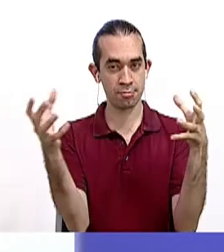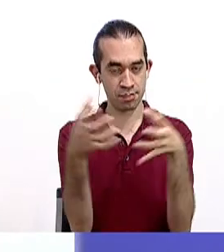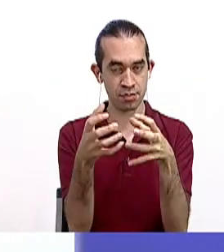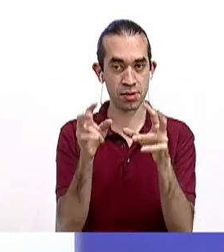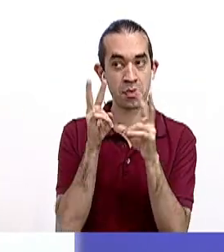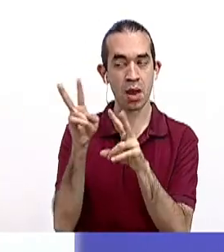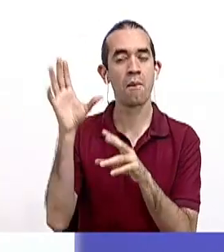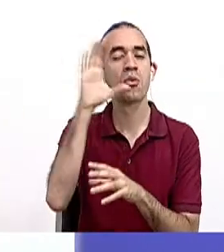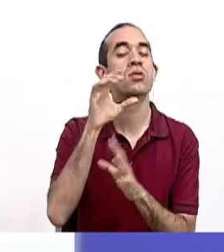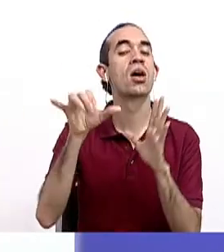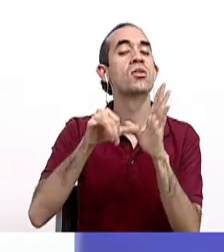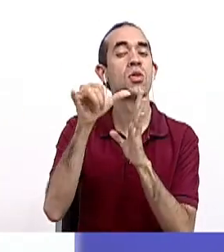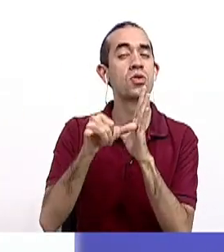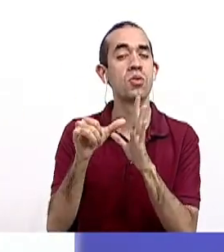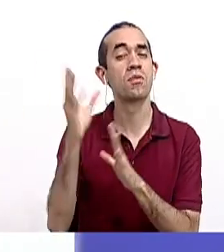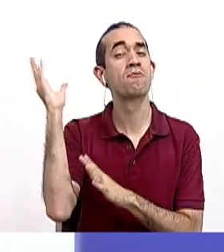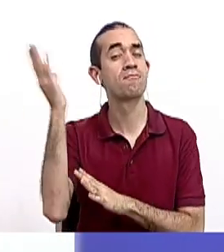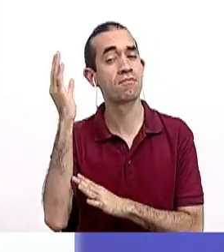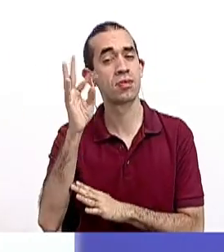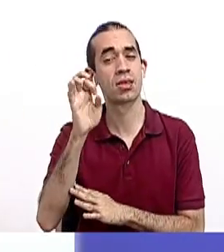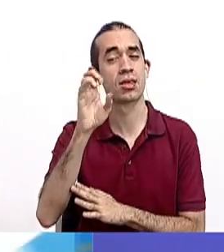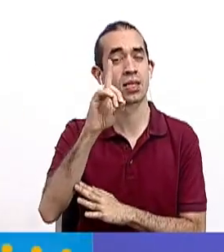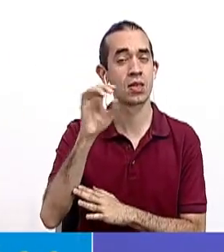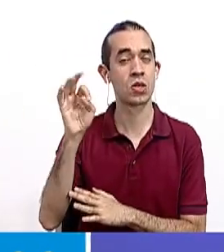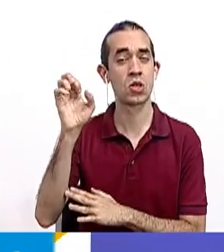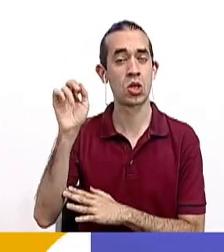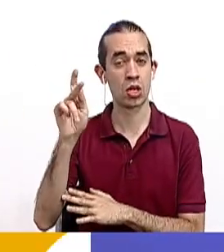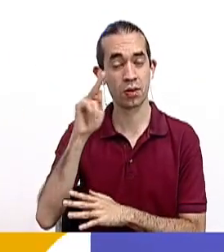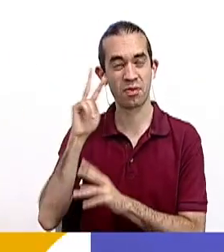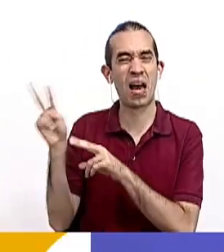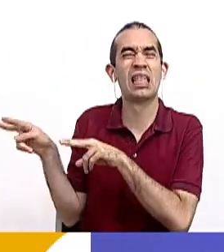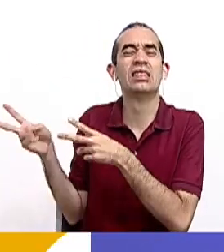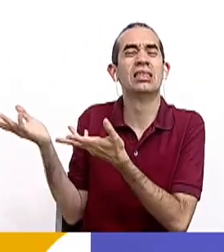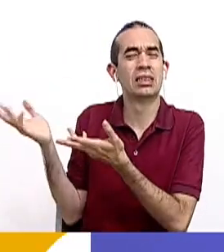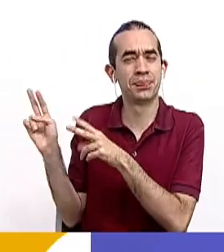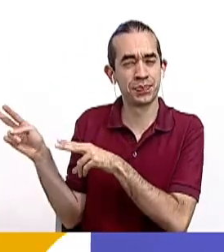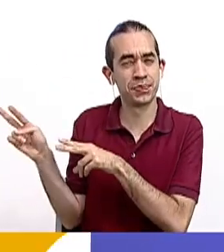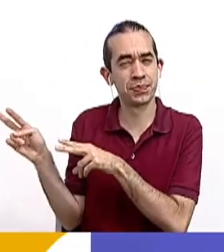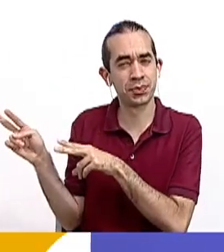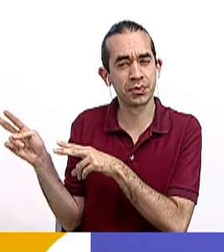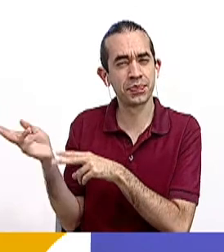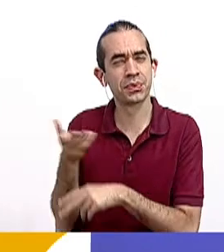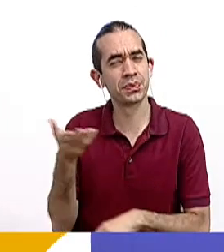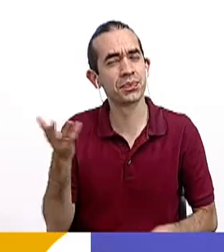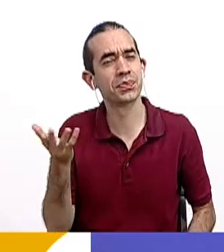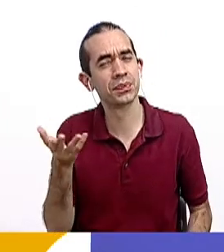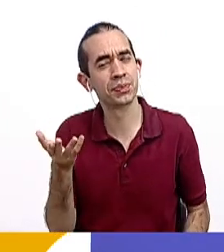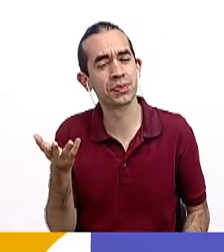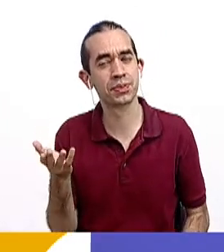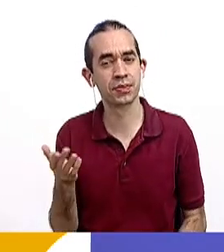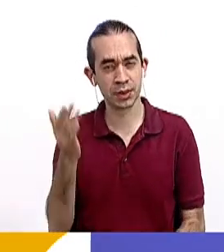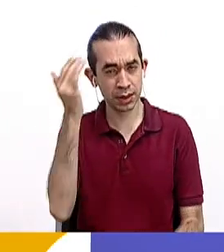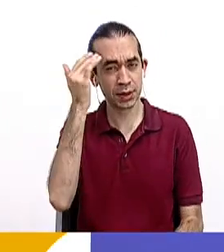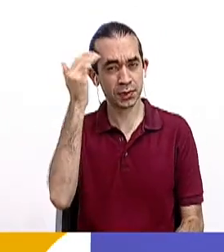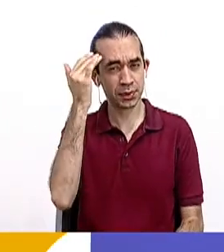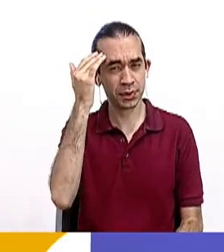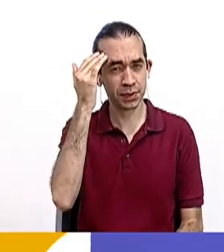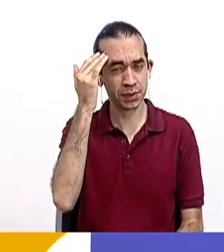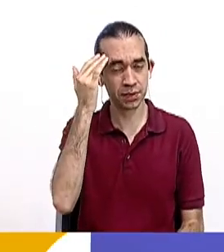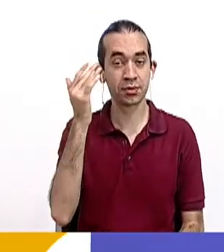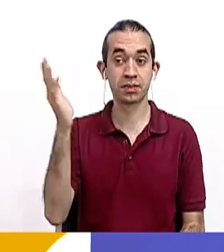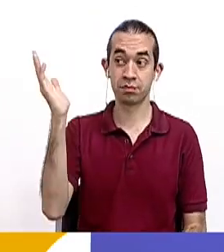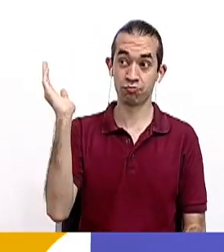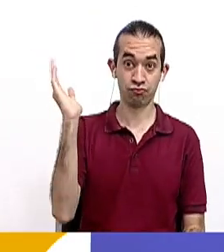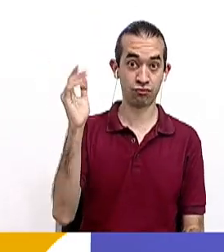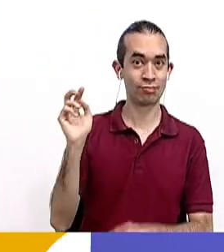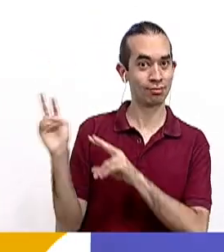in YouTube for a TED Talk that she has. TED Talk, what is that? Do you know? Well, TED